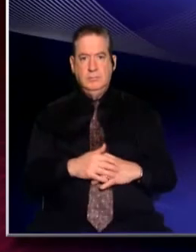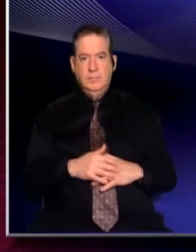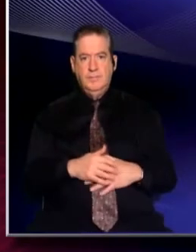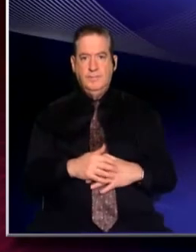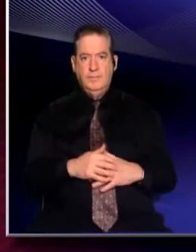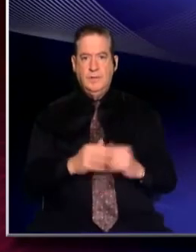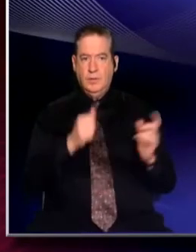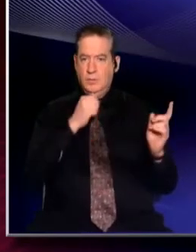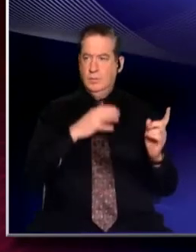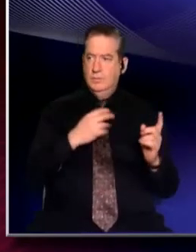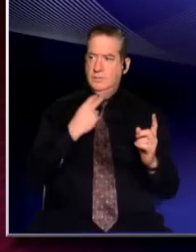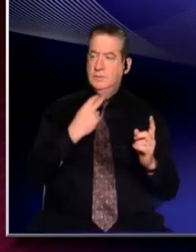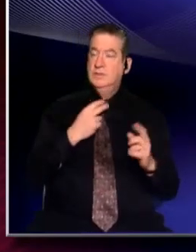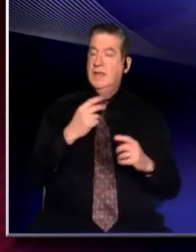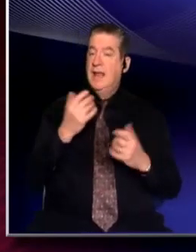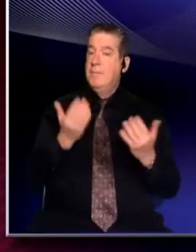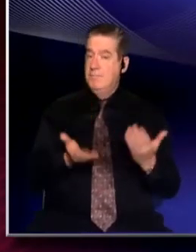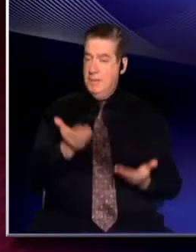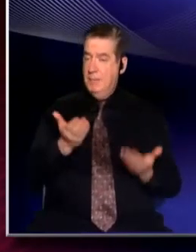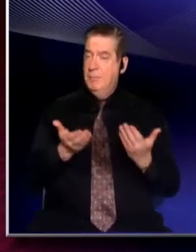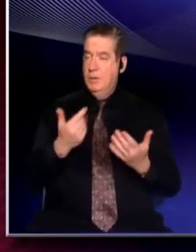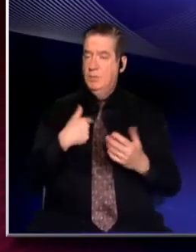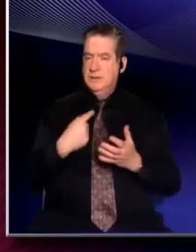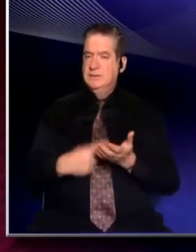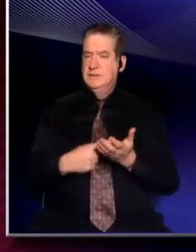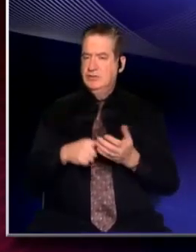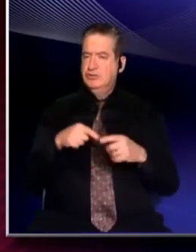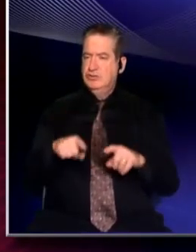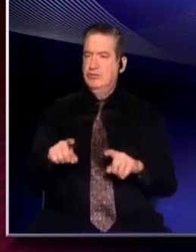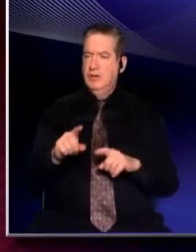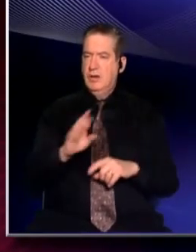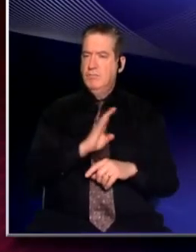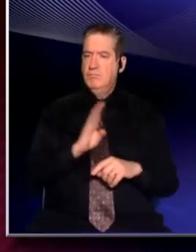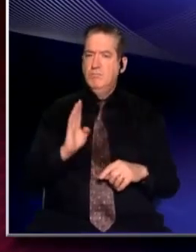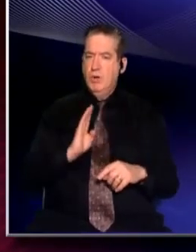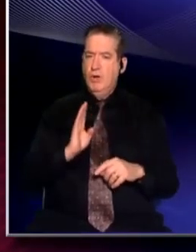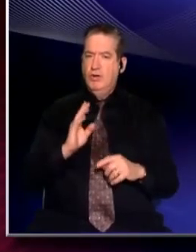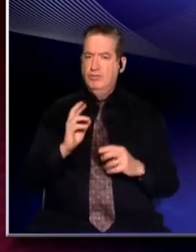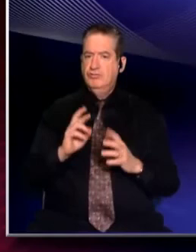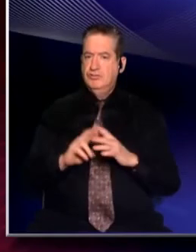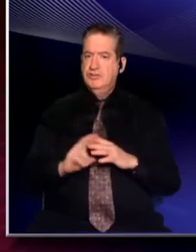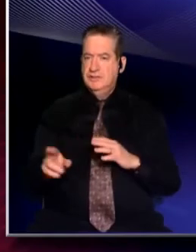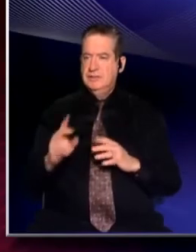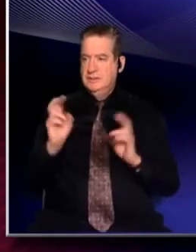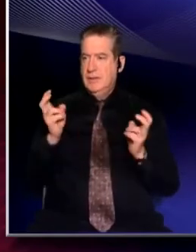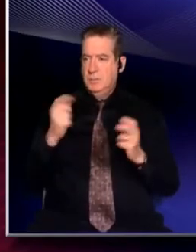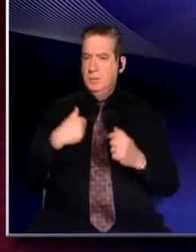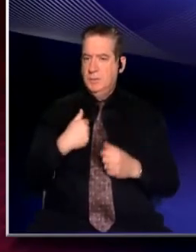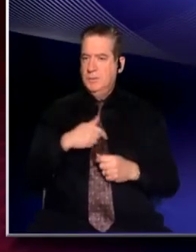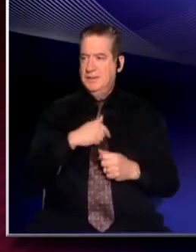And maybe we can discuss this during our board retreat. Is this a topic we can discuss?